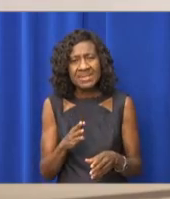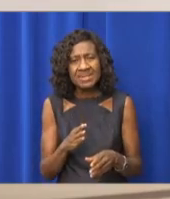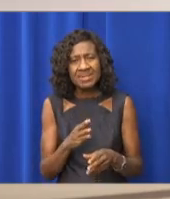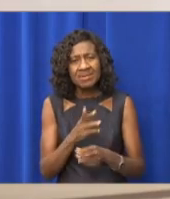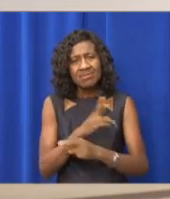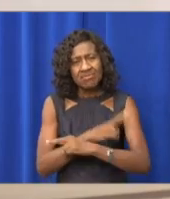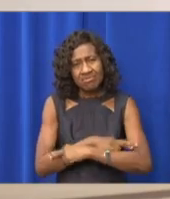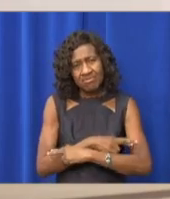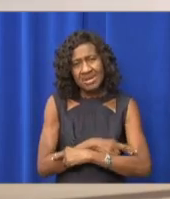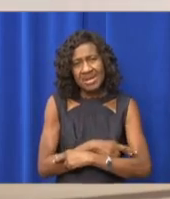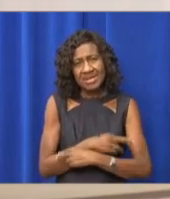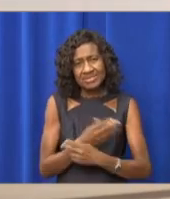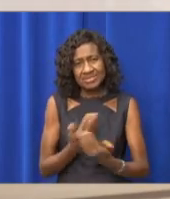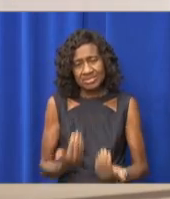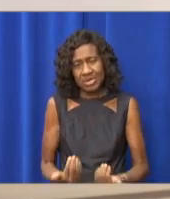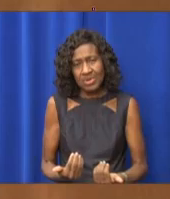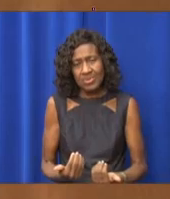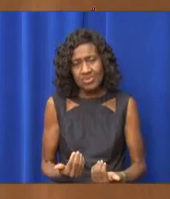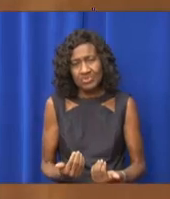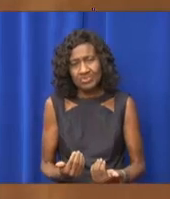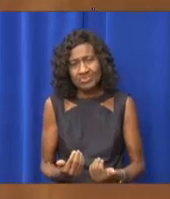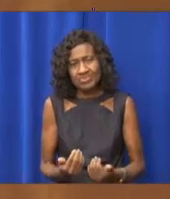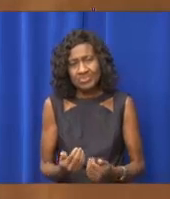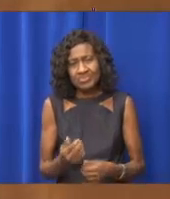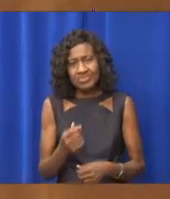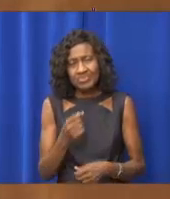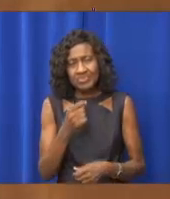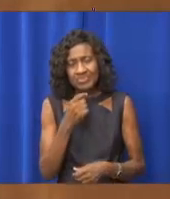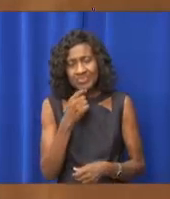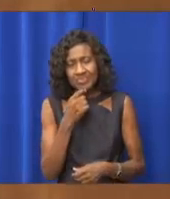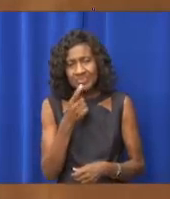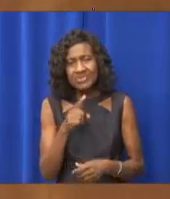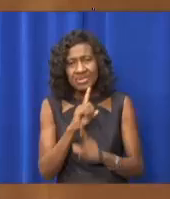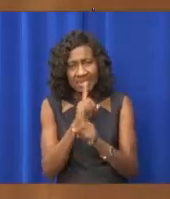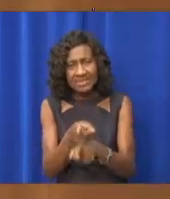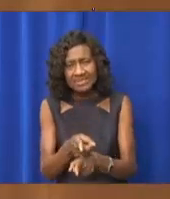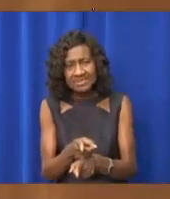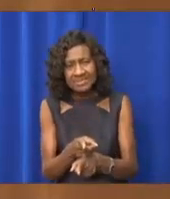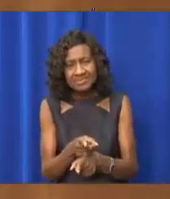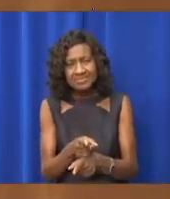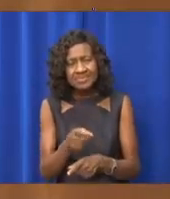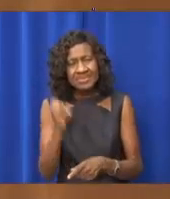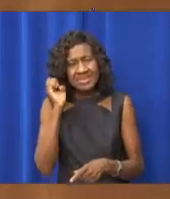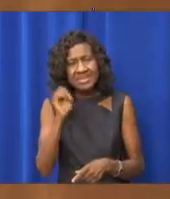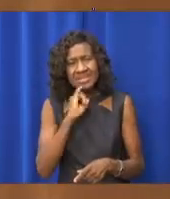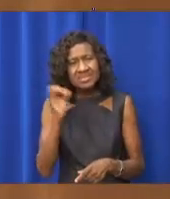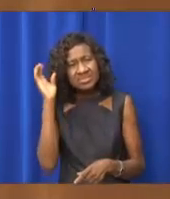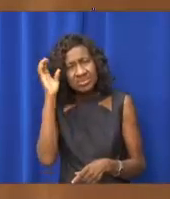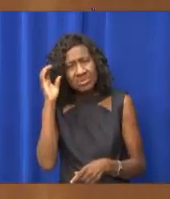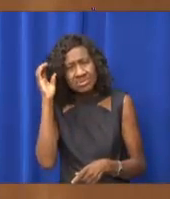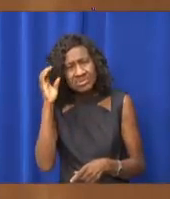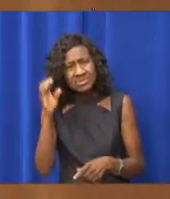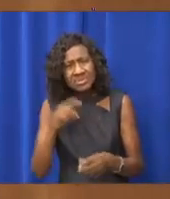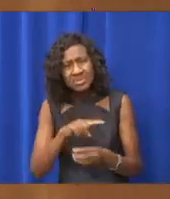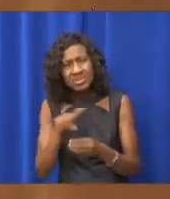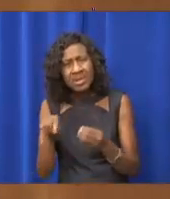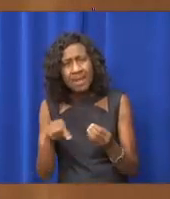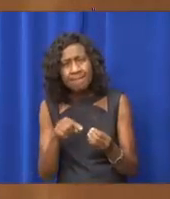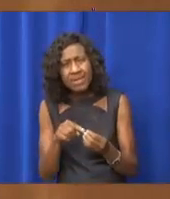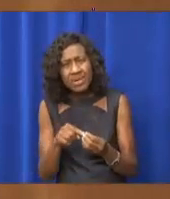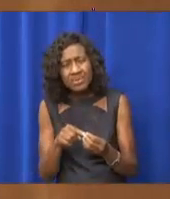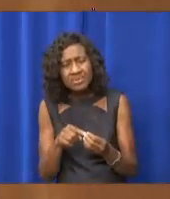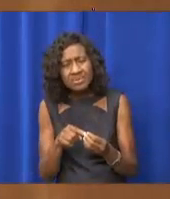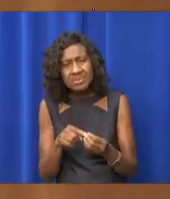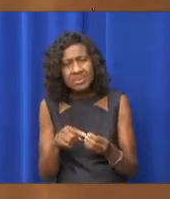now that they've been cleared from COVID? I think the real concern of mine is the fact that we're still getting